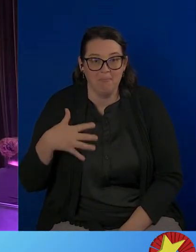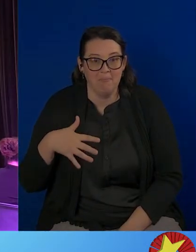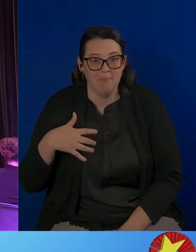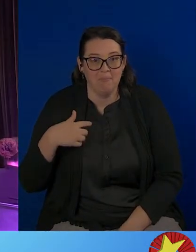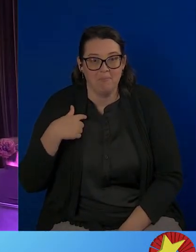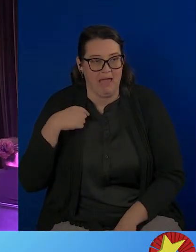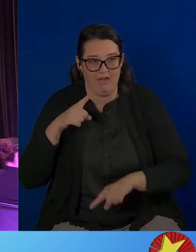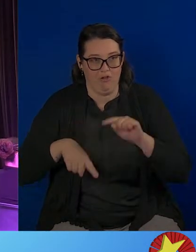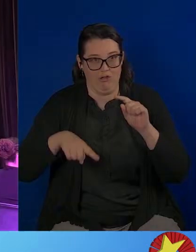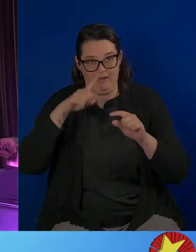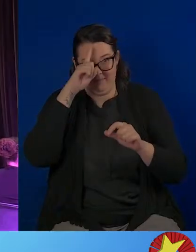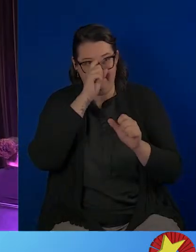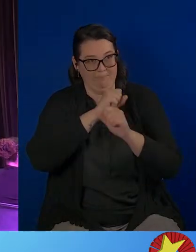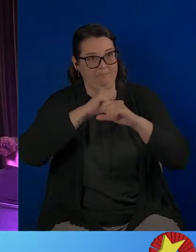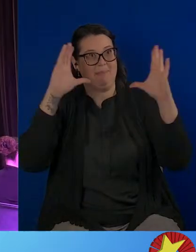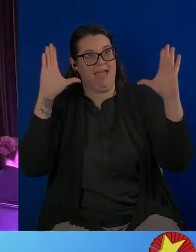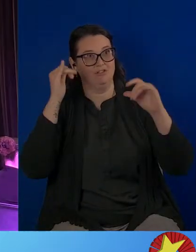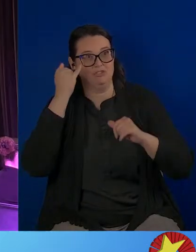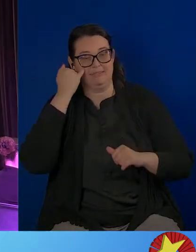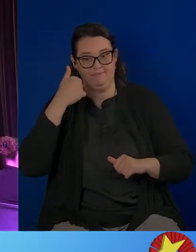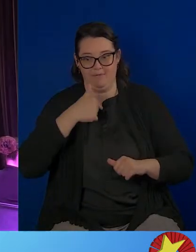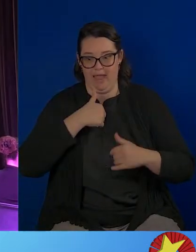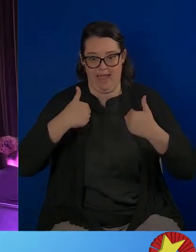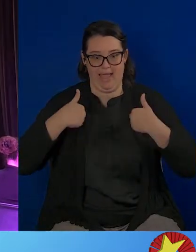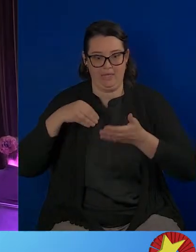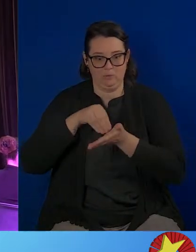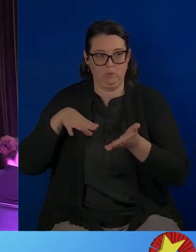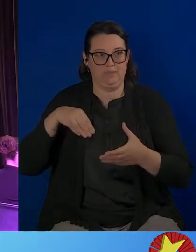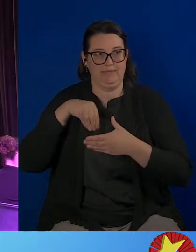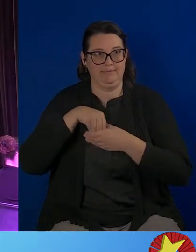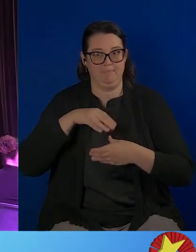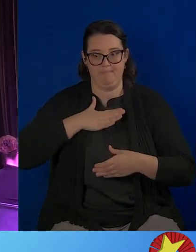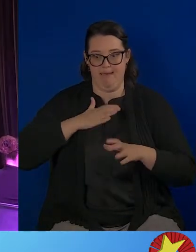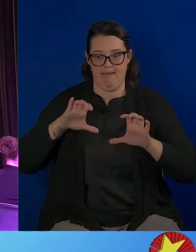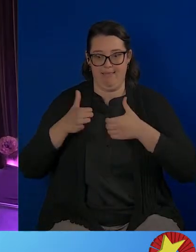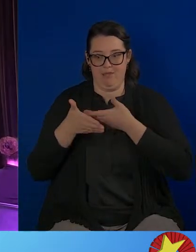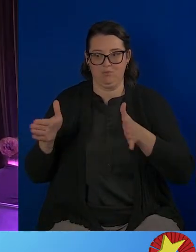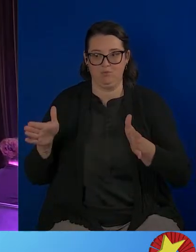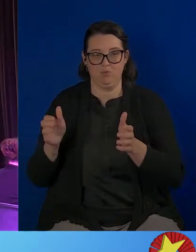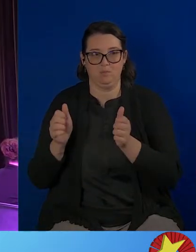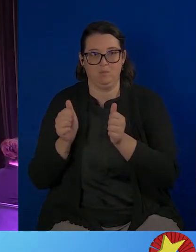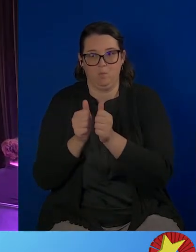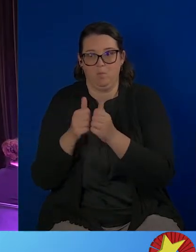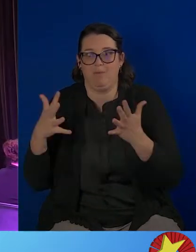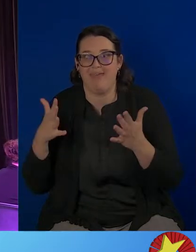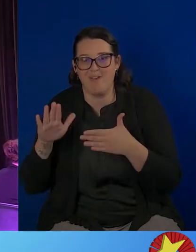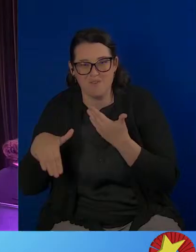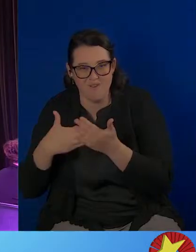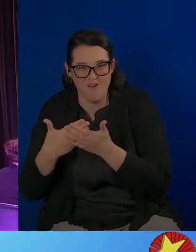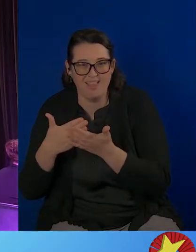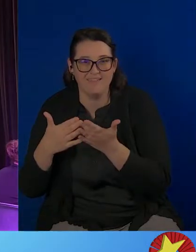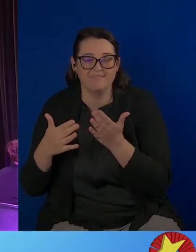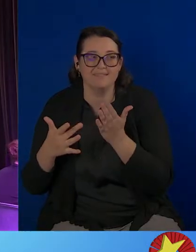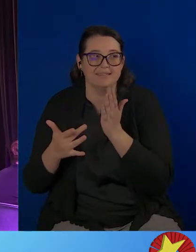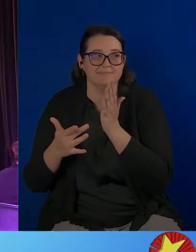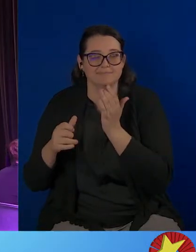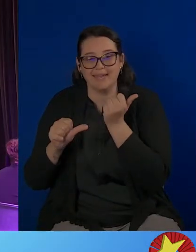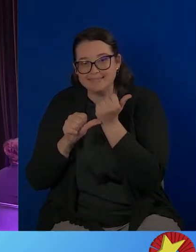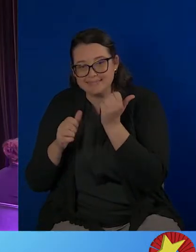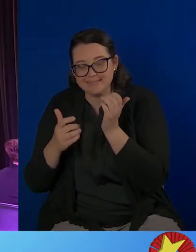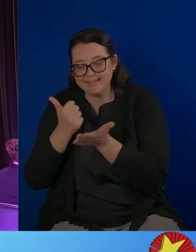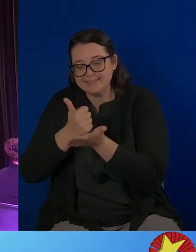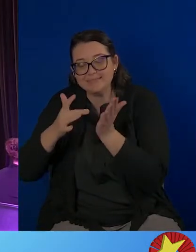would look like if I had a student in my room without all the assistive technology that the school has and the support and